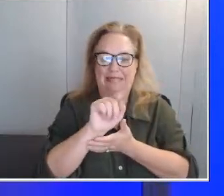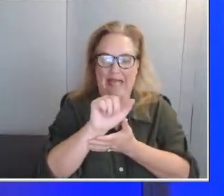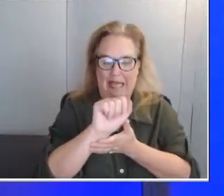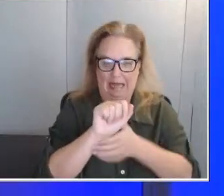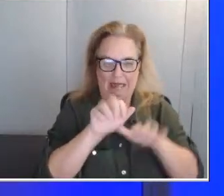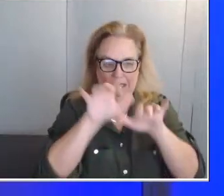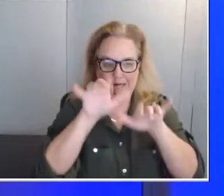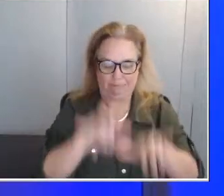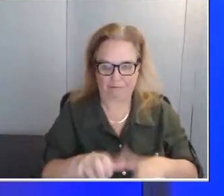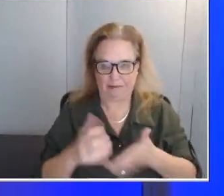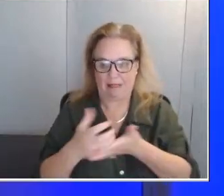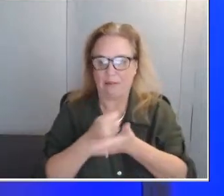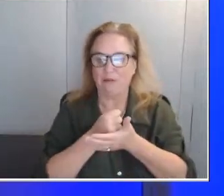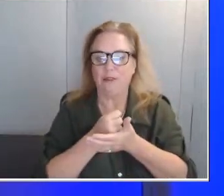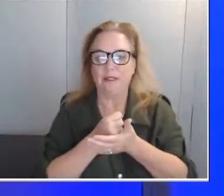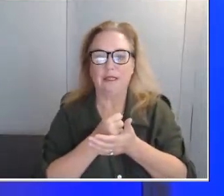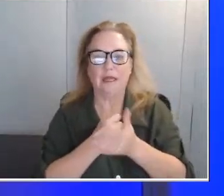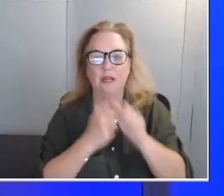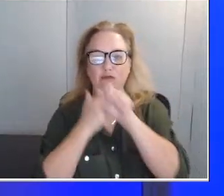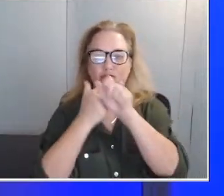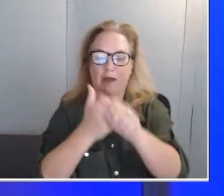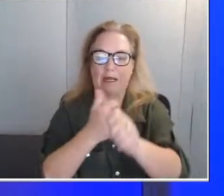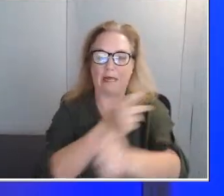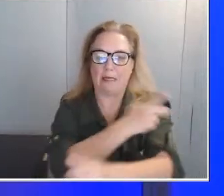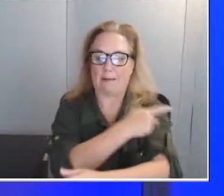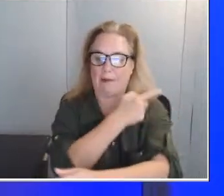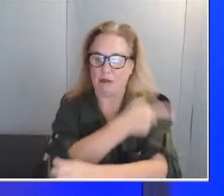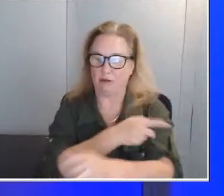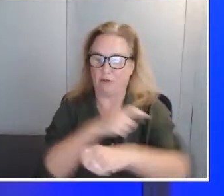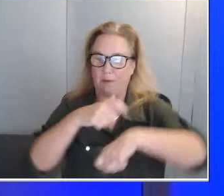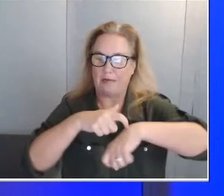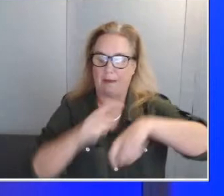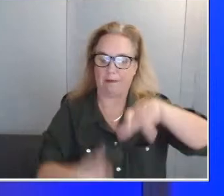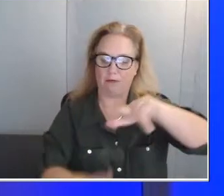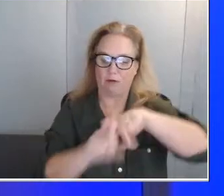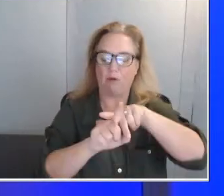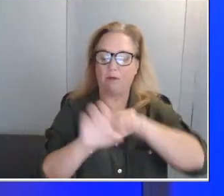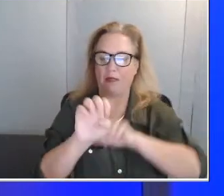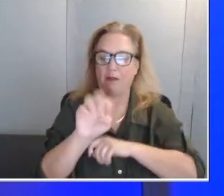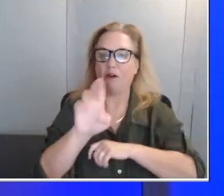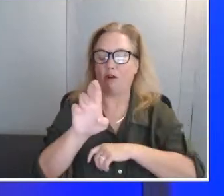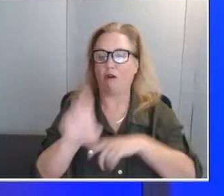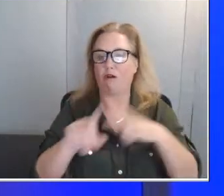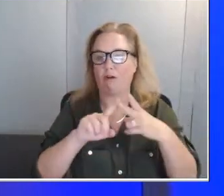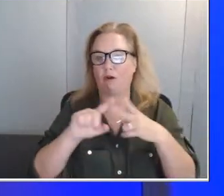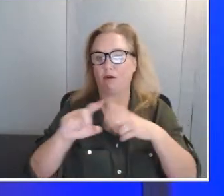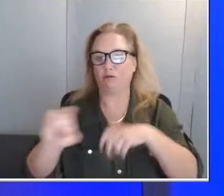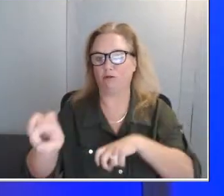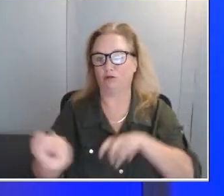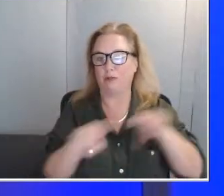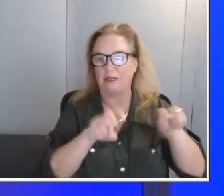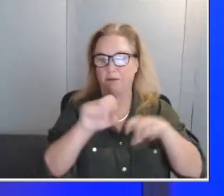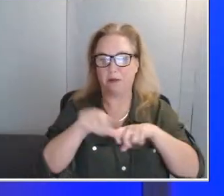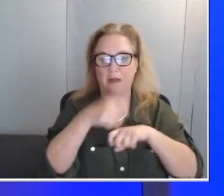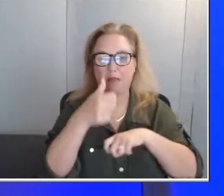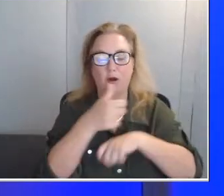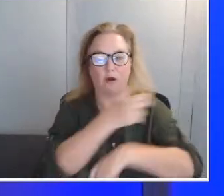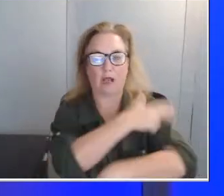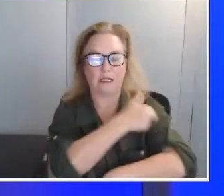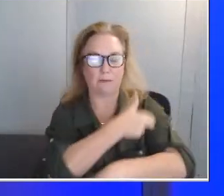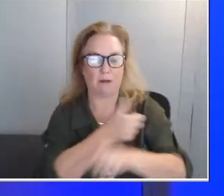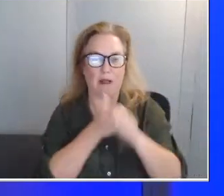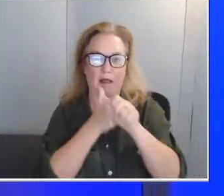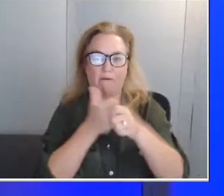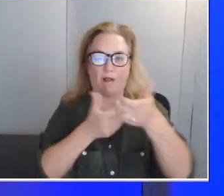lot, and tracking the patients from the time they come in through the ED or come to us from another hospital, and then I follow them through the